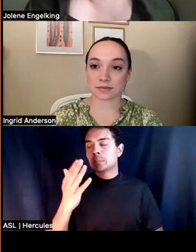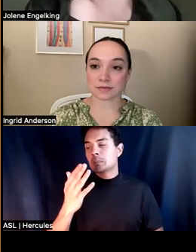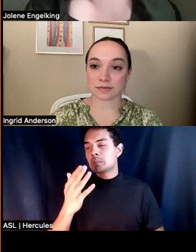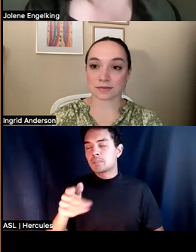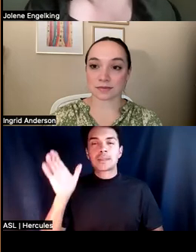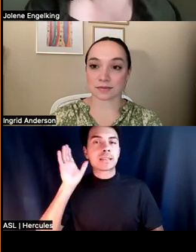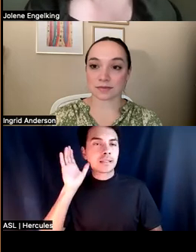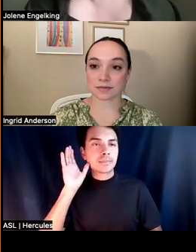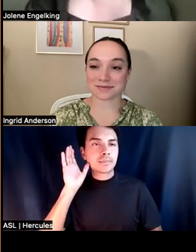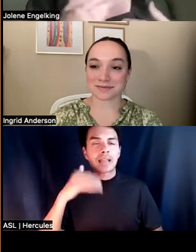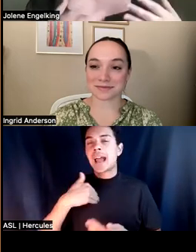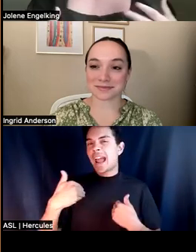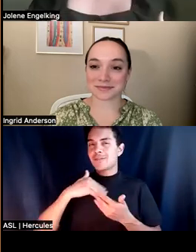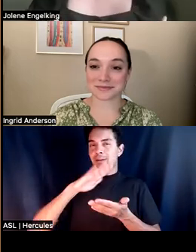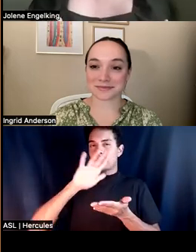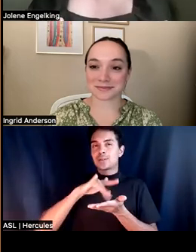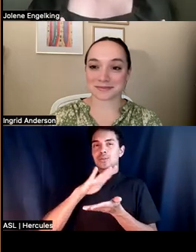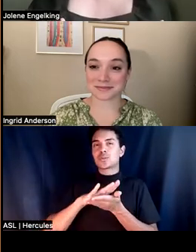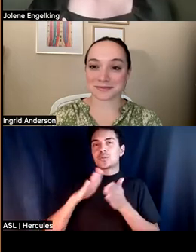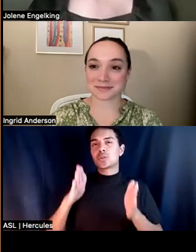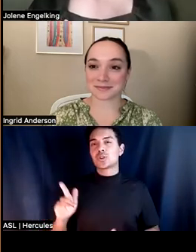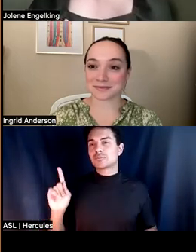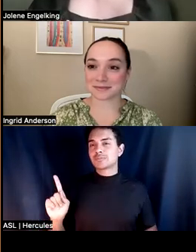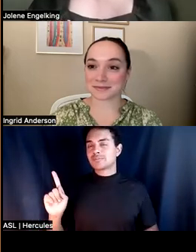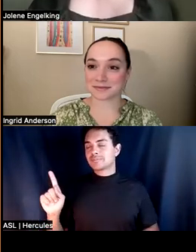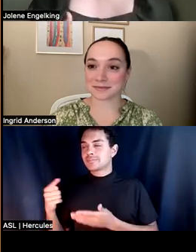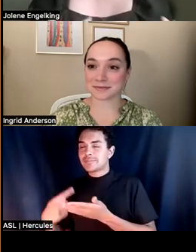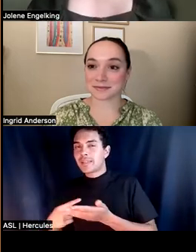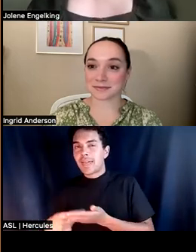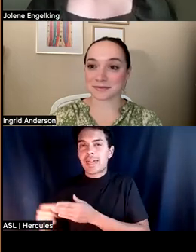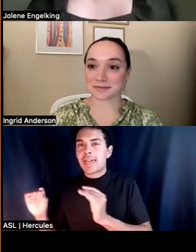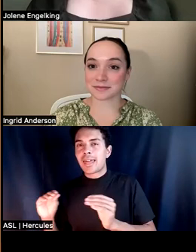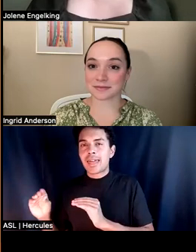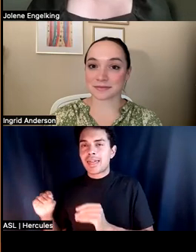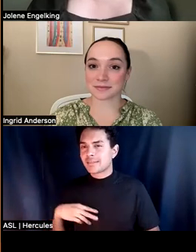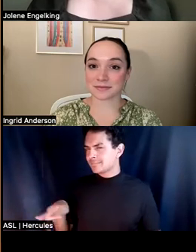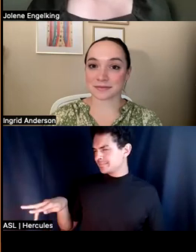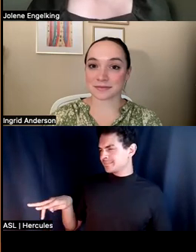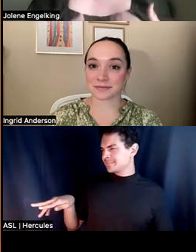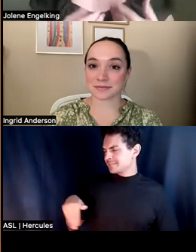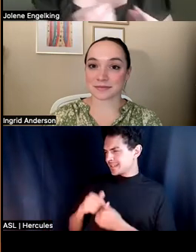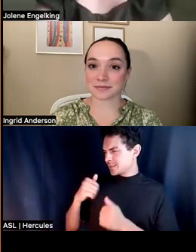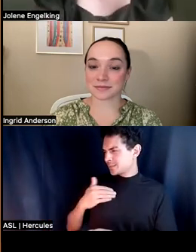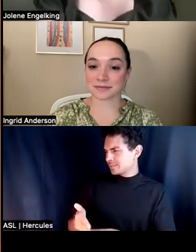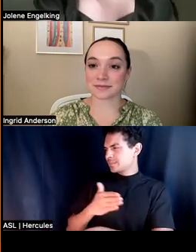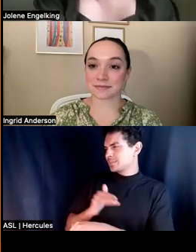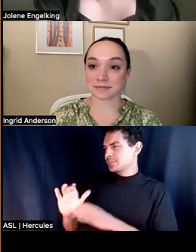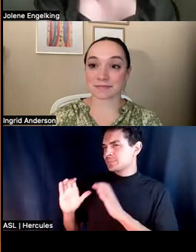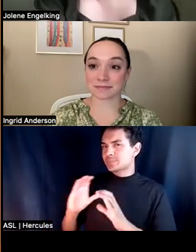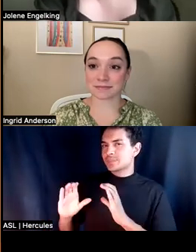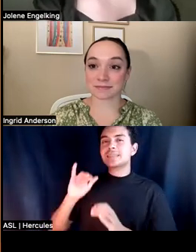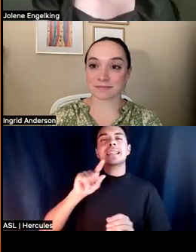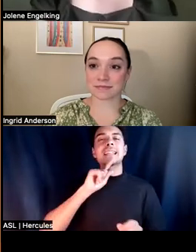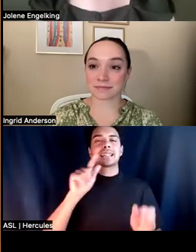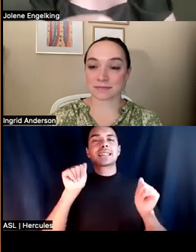middle schooler, and you're hearing some of those middle school conversations and thinking about how can we best have these conversations? Like that is a response,